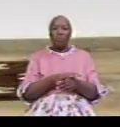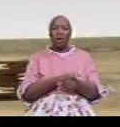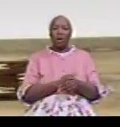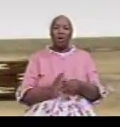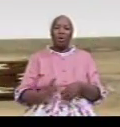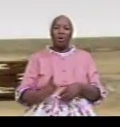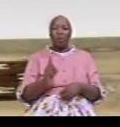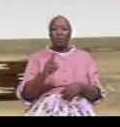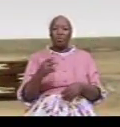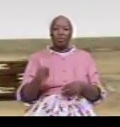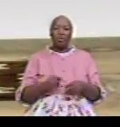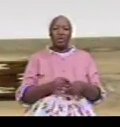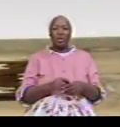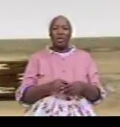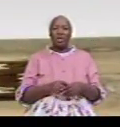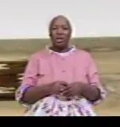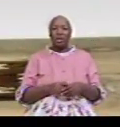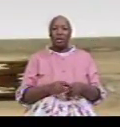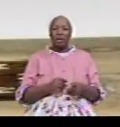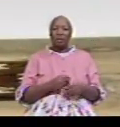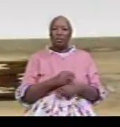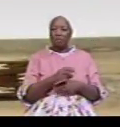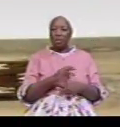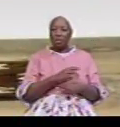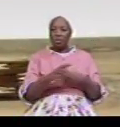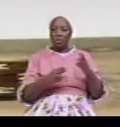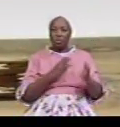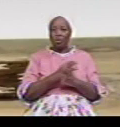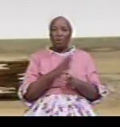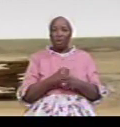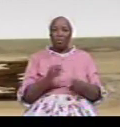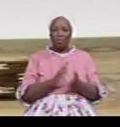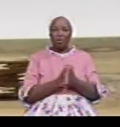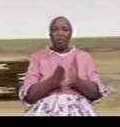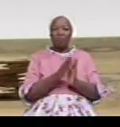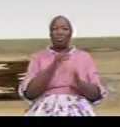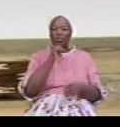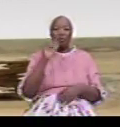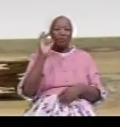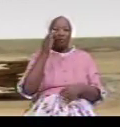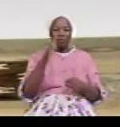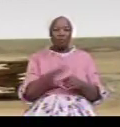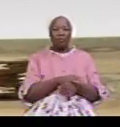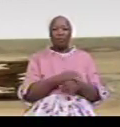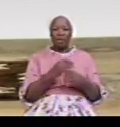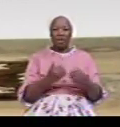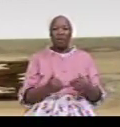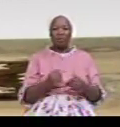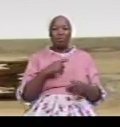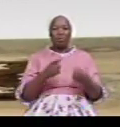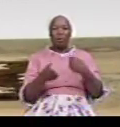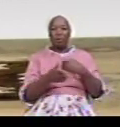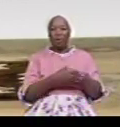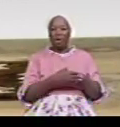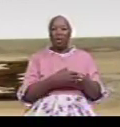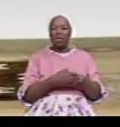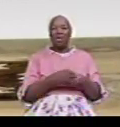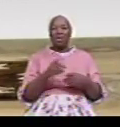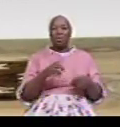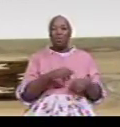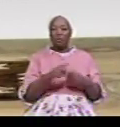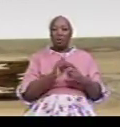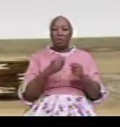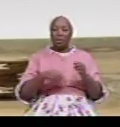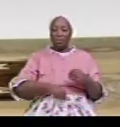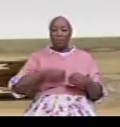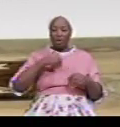becomes unfruitful. And then pride. We're coming back to 1 John